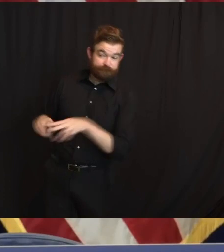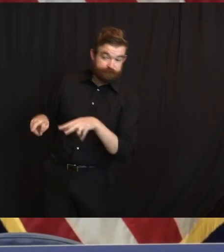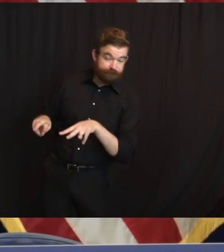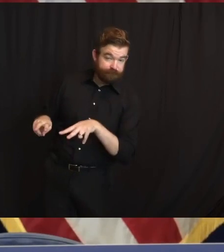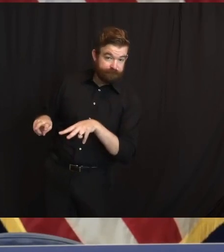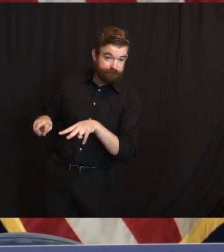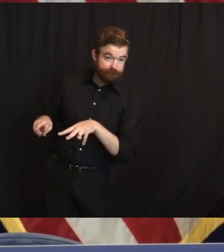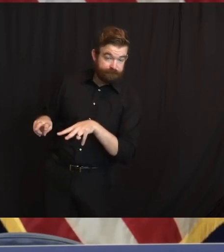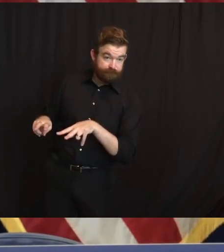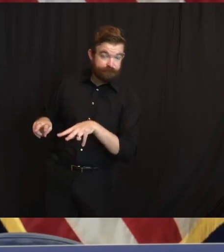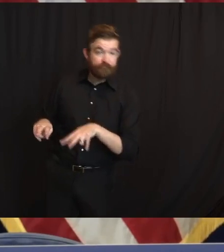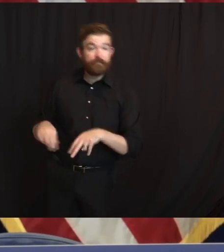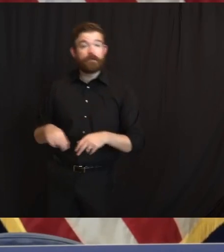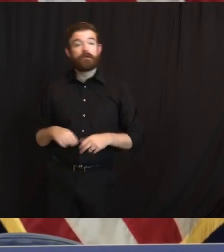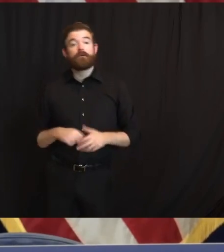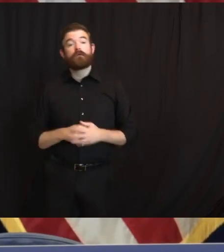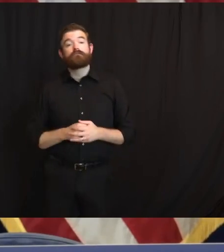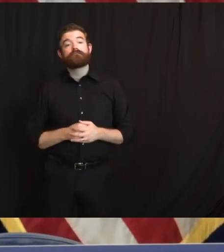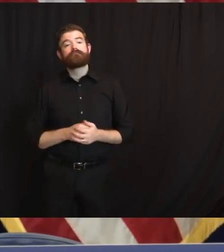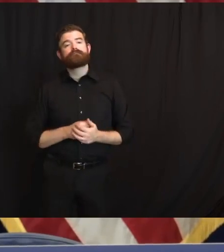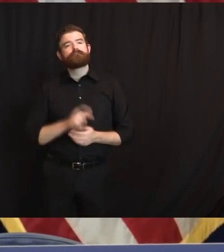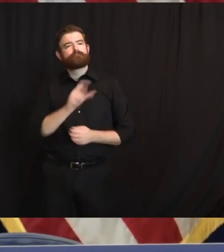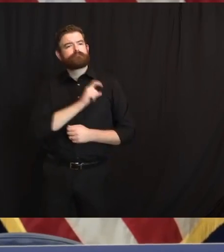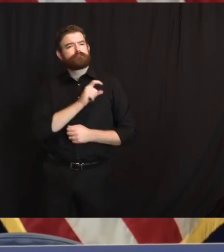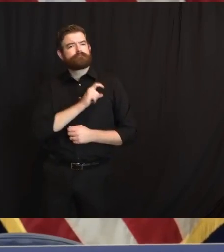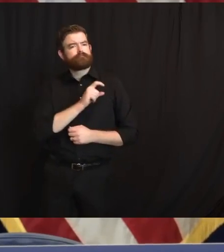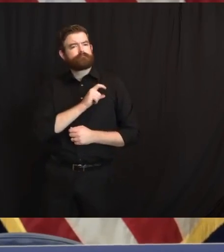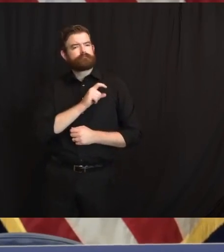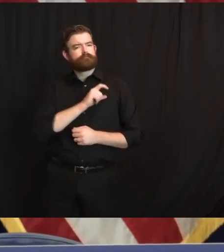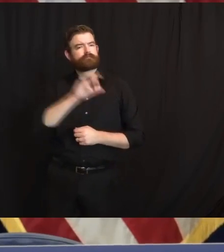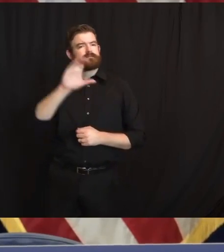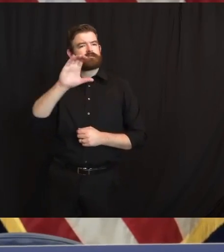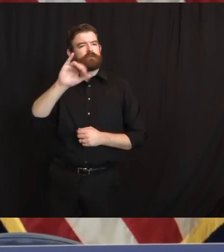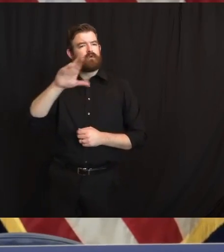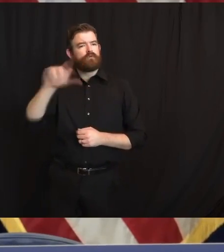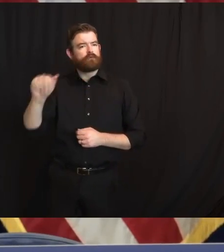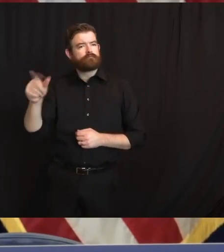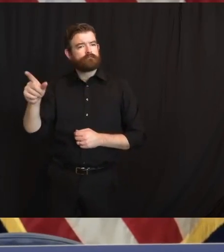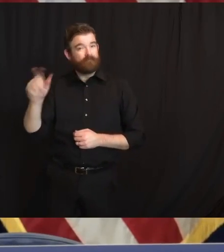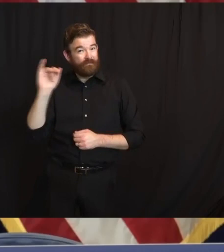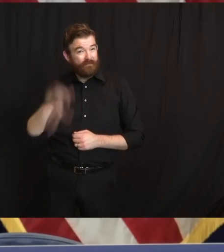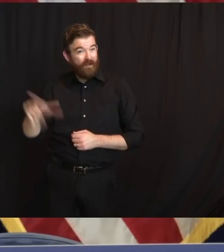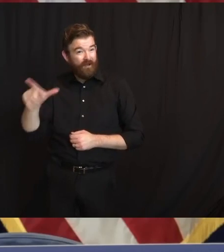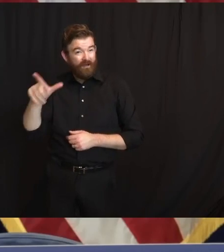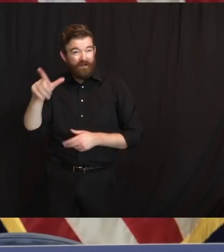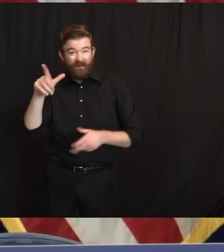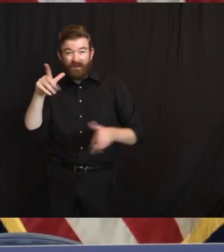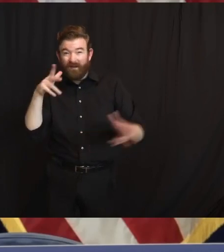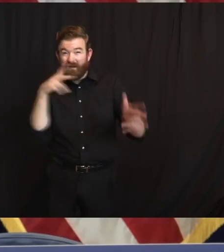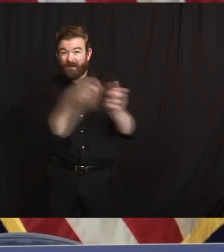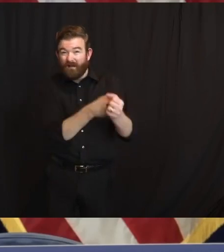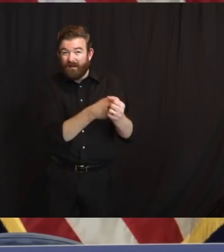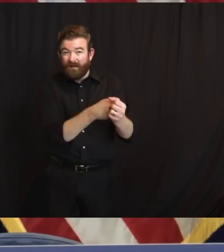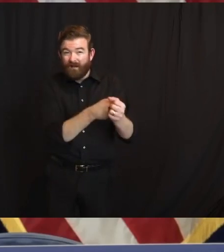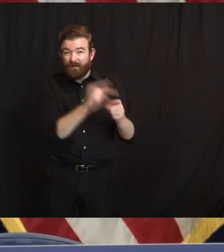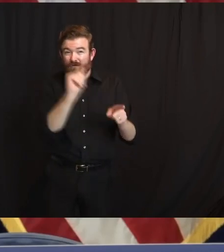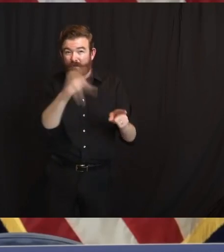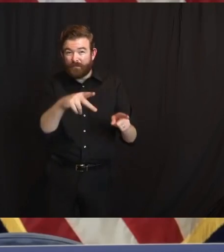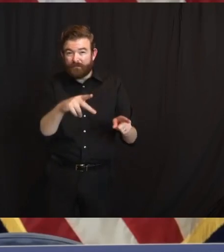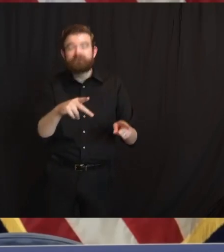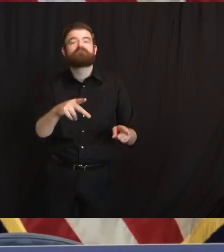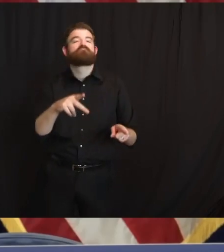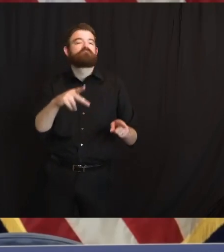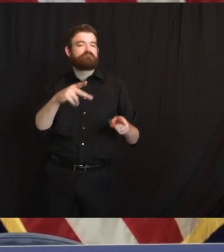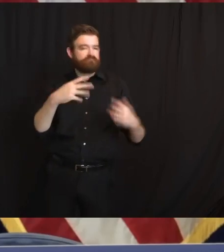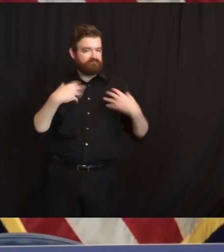Sierra from that wicked dump truck accident on a turnpike was discharged over the weekend and is recovering at home, doing